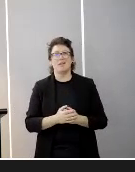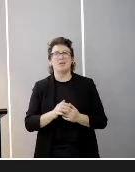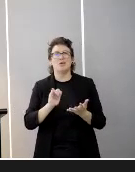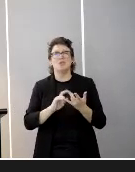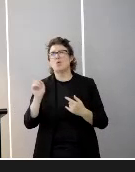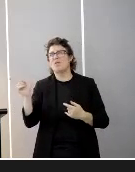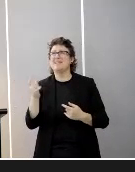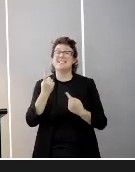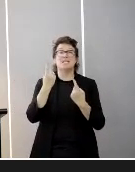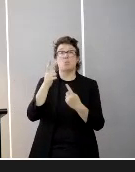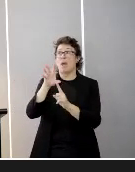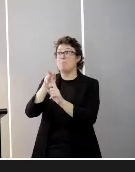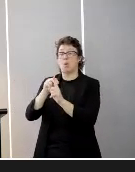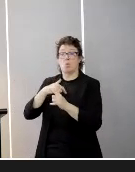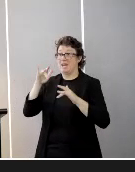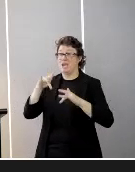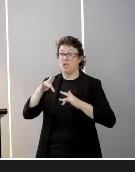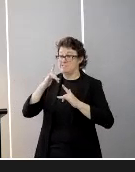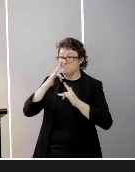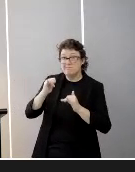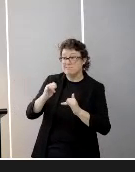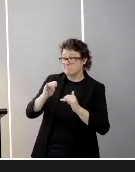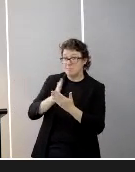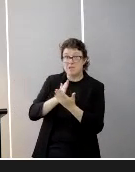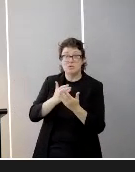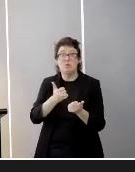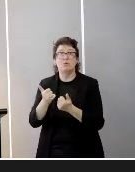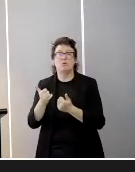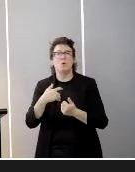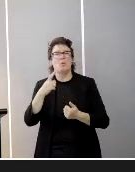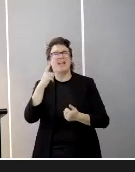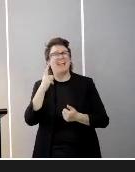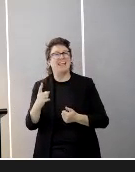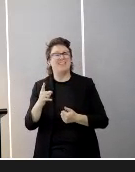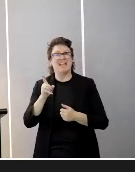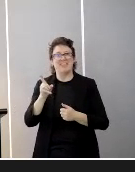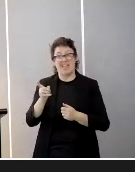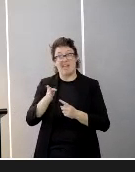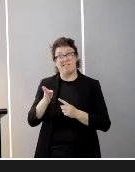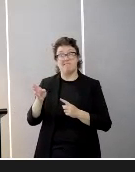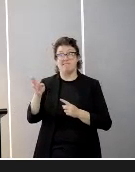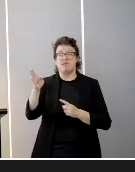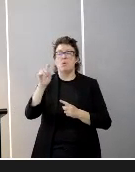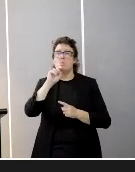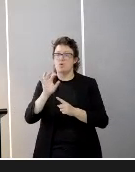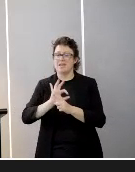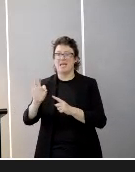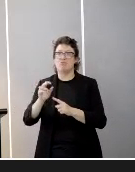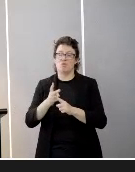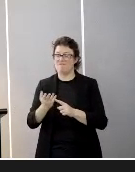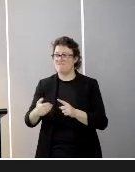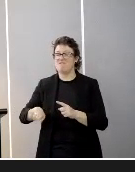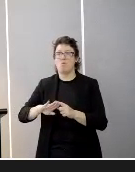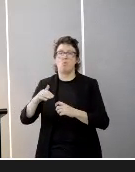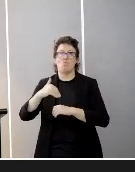kind of a model that remains to be tested, but we think this kind of direction will really improve a lot of the problems in